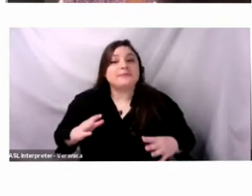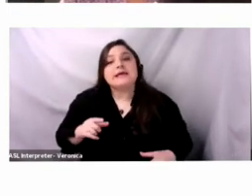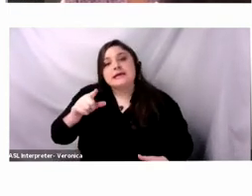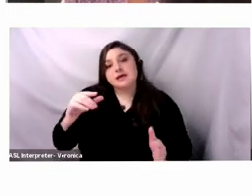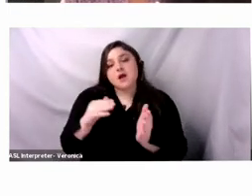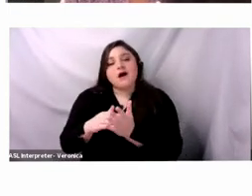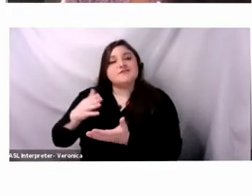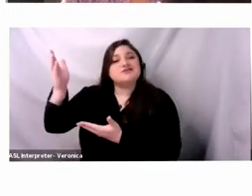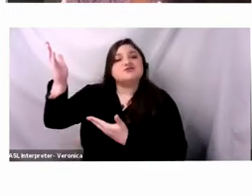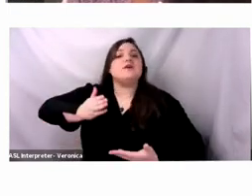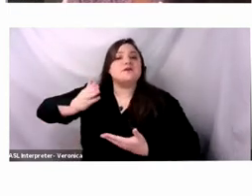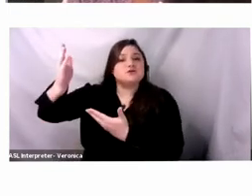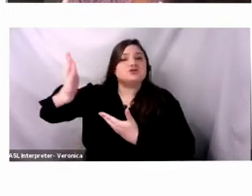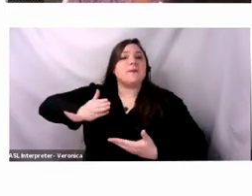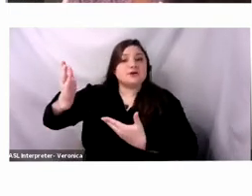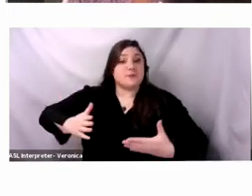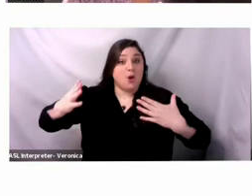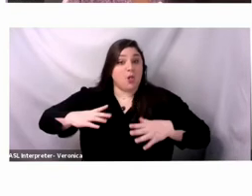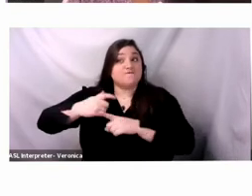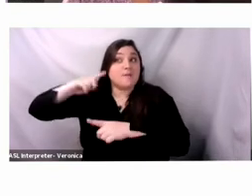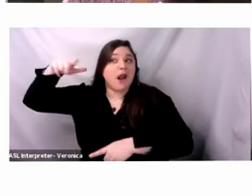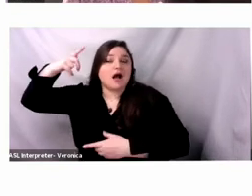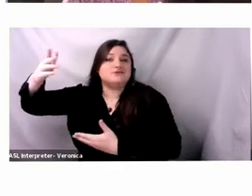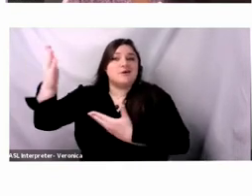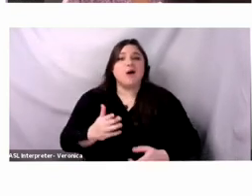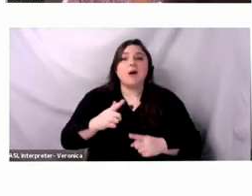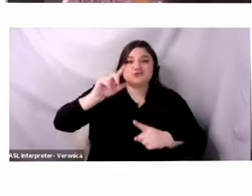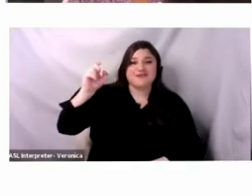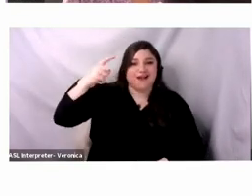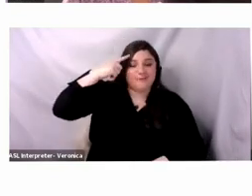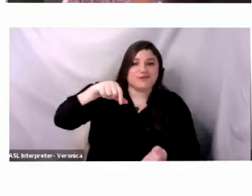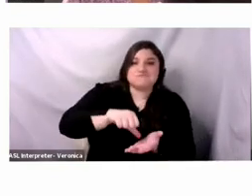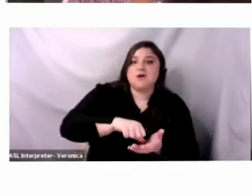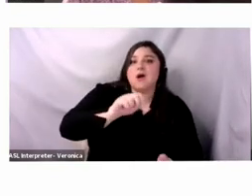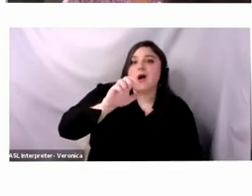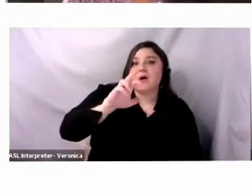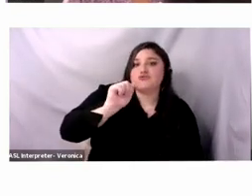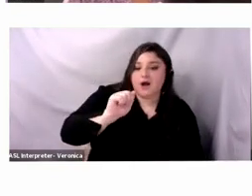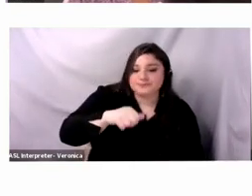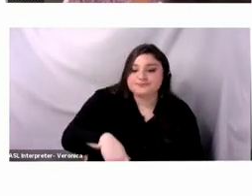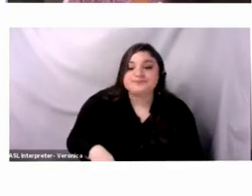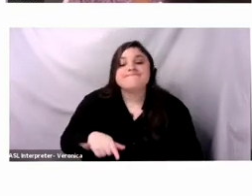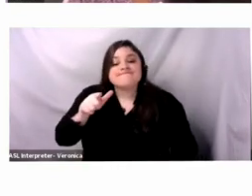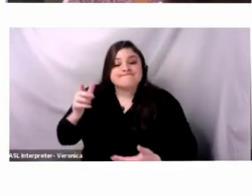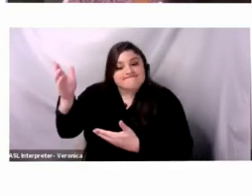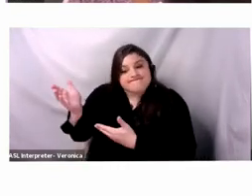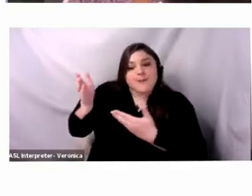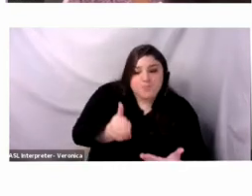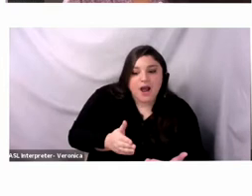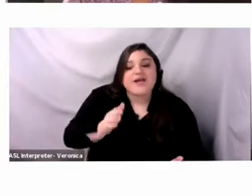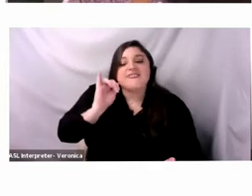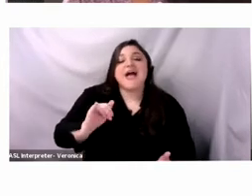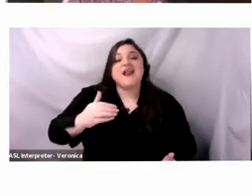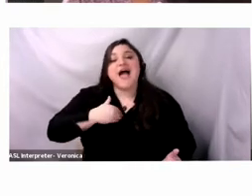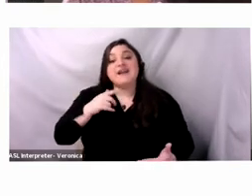London to Accra. But on the night that he declared independence, Nkrumah and the other independence leaders wore Batakari tops, a cotton